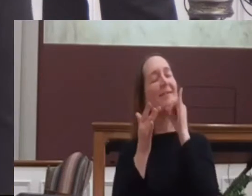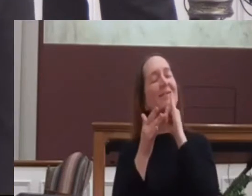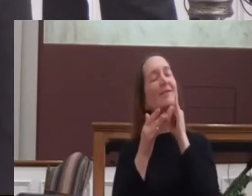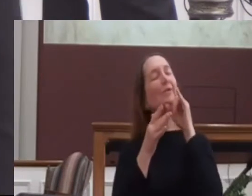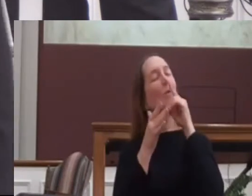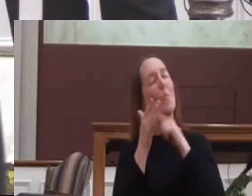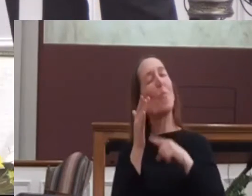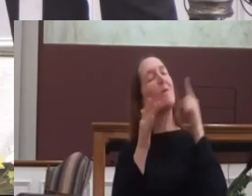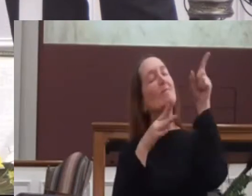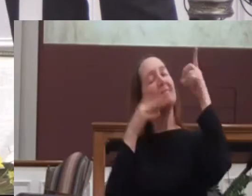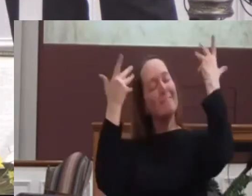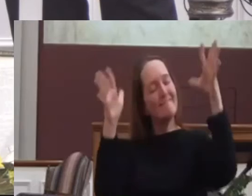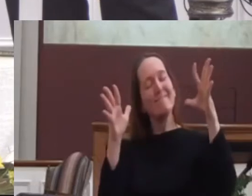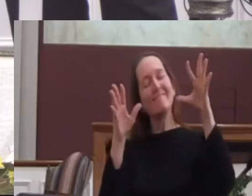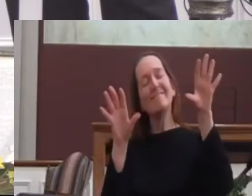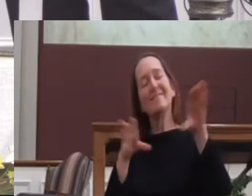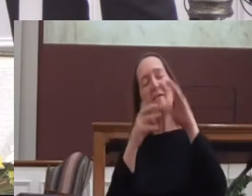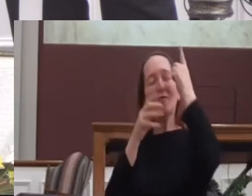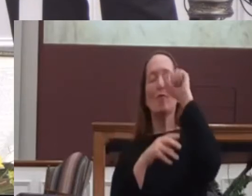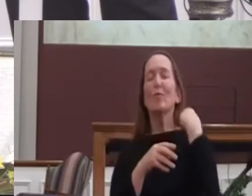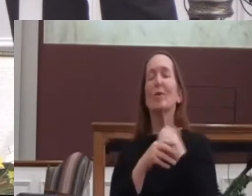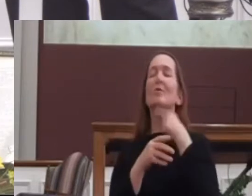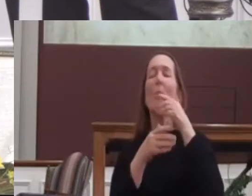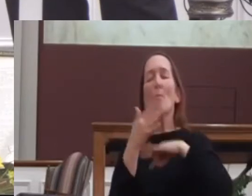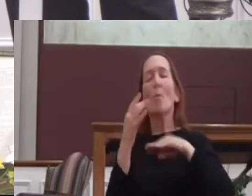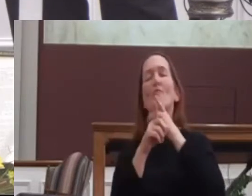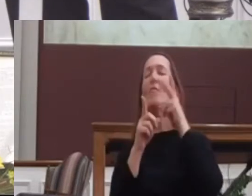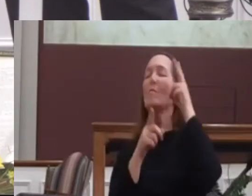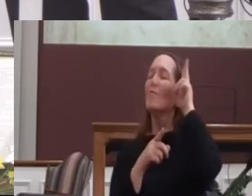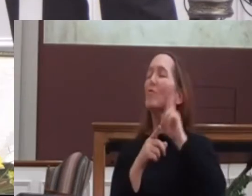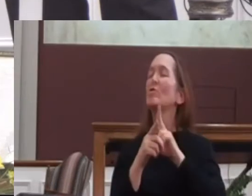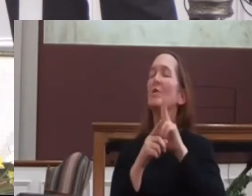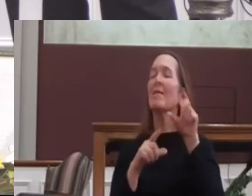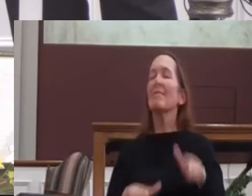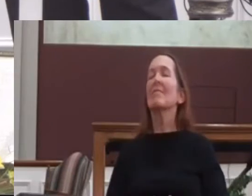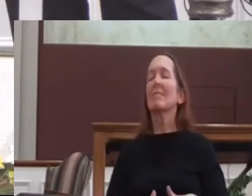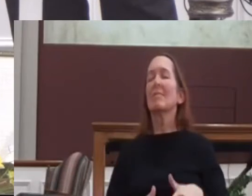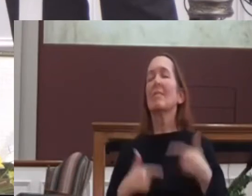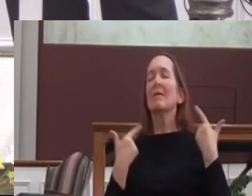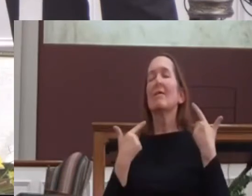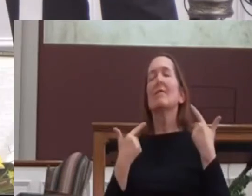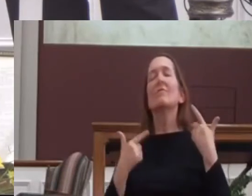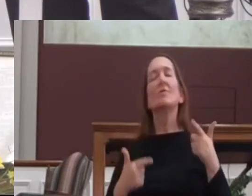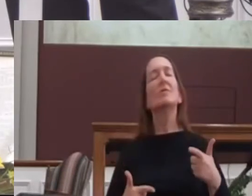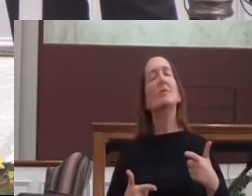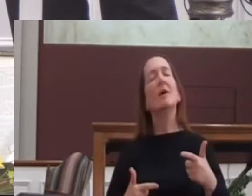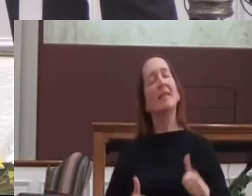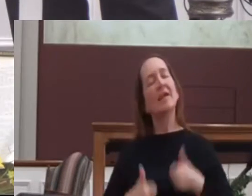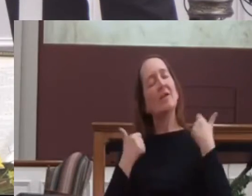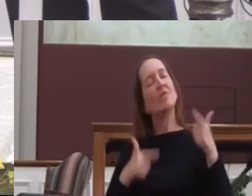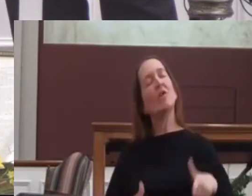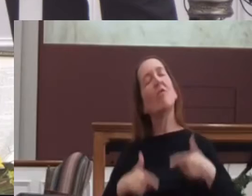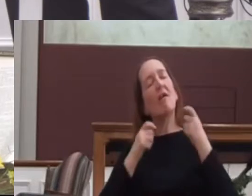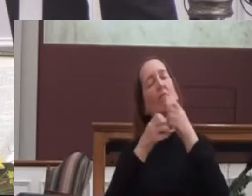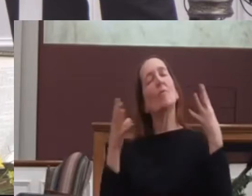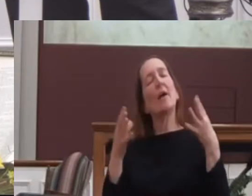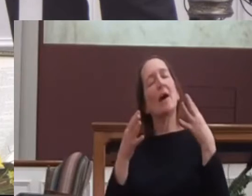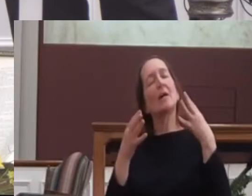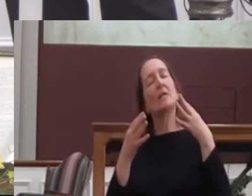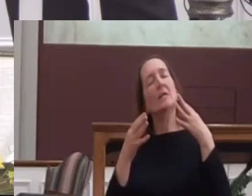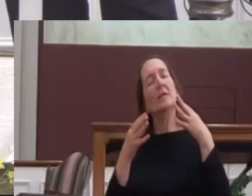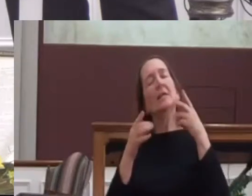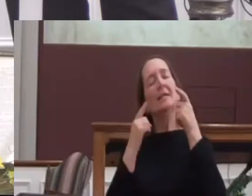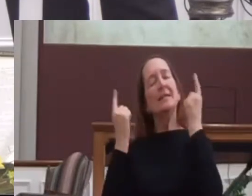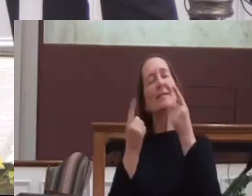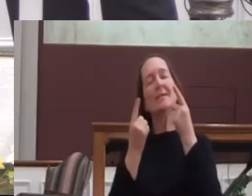But we also believe in who Jesus is and what He has done for us. That He was born of a virgin, that He lived a sinless life,